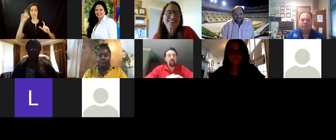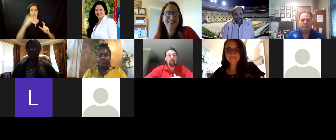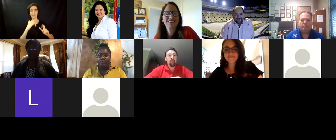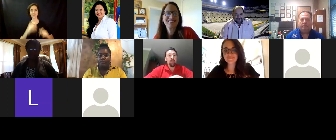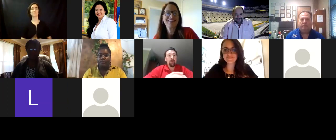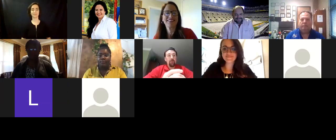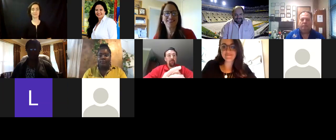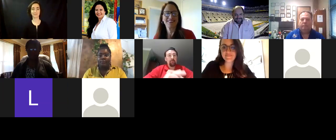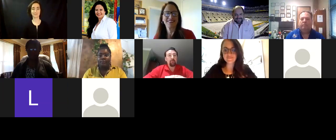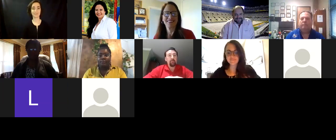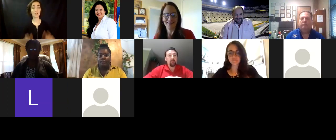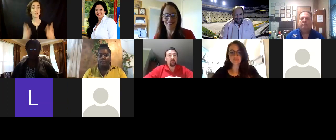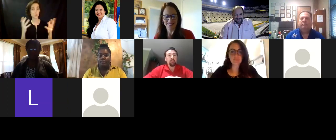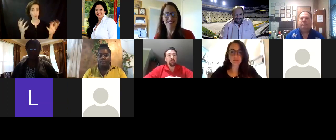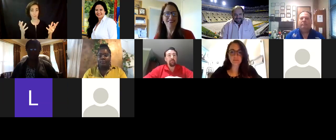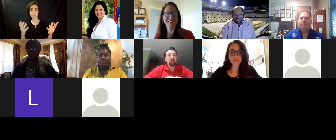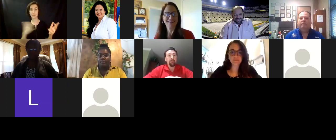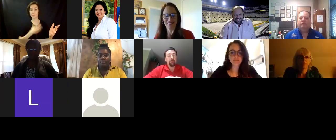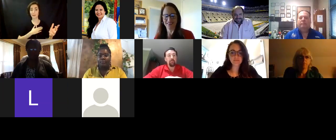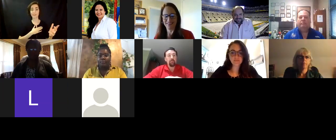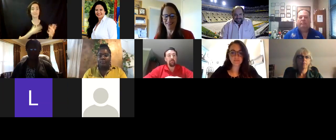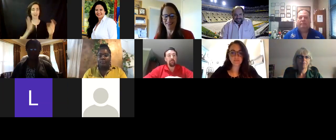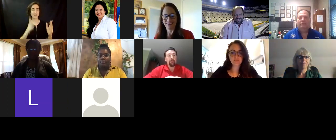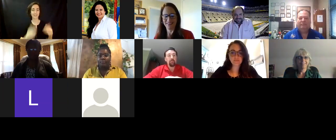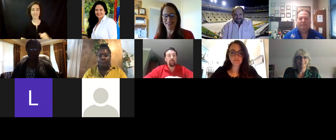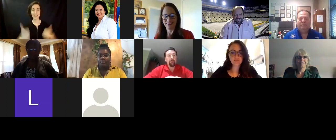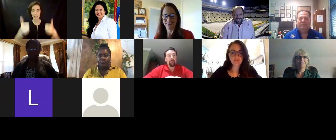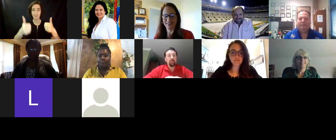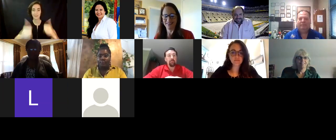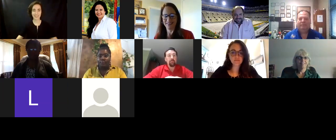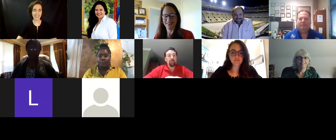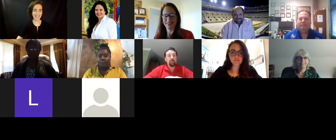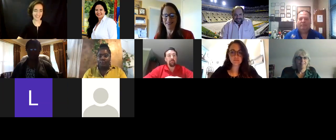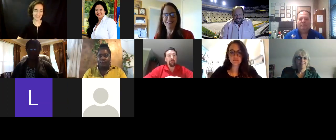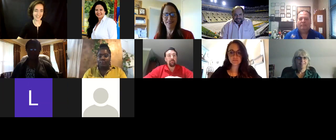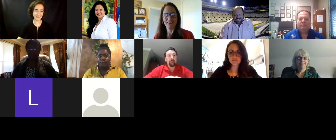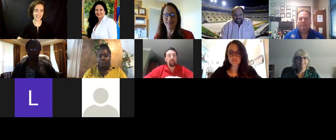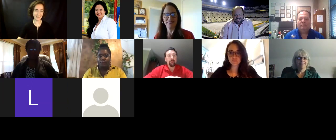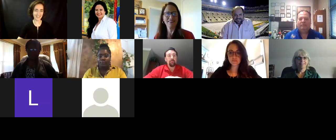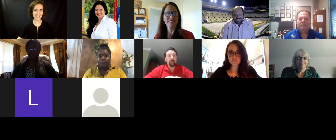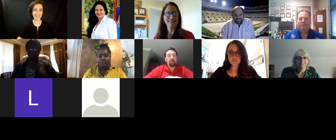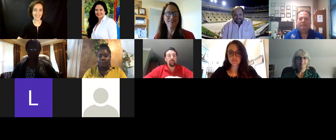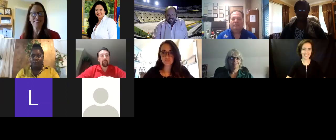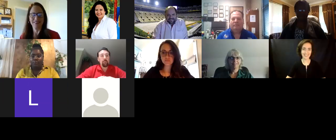screen. So, Sylvie, you turn off the camera. Thank you.